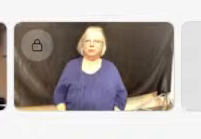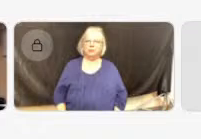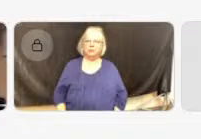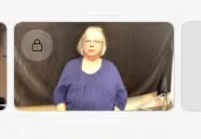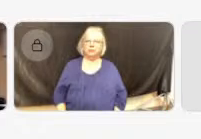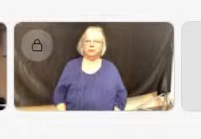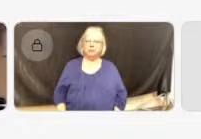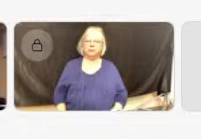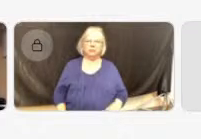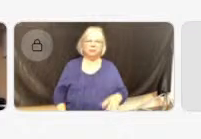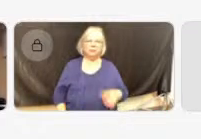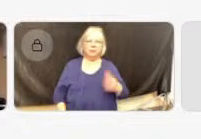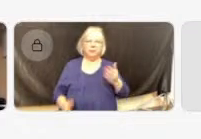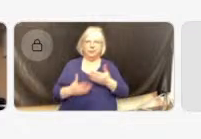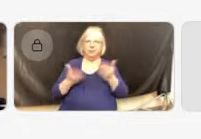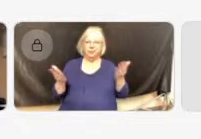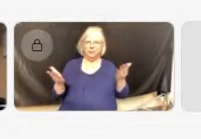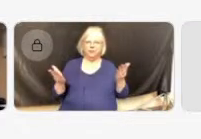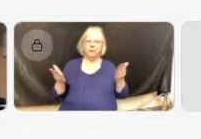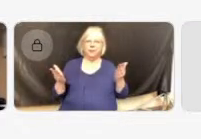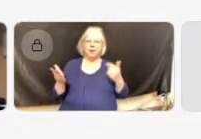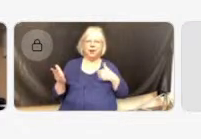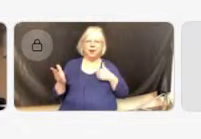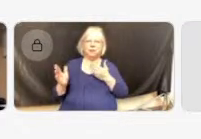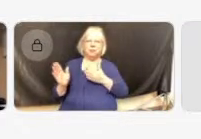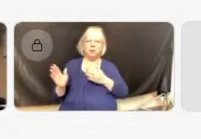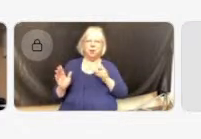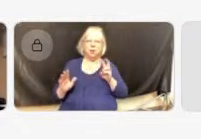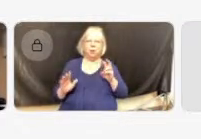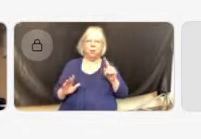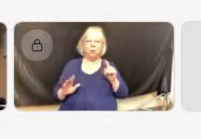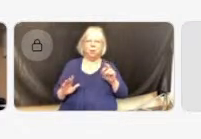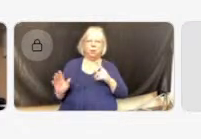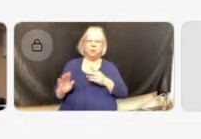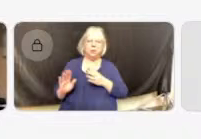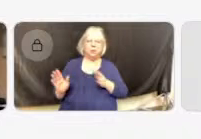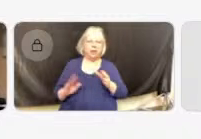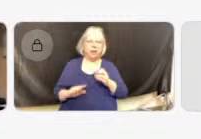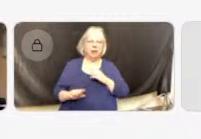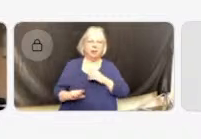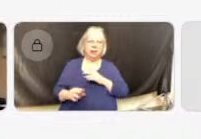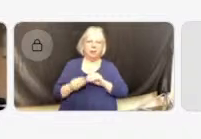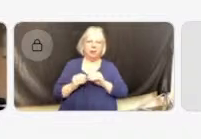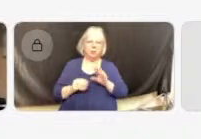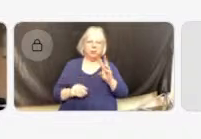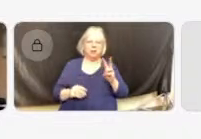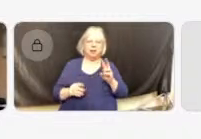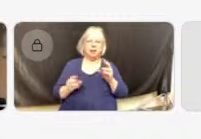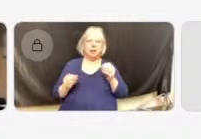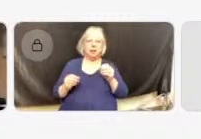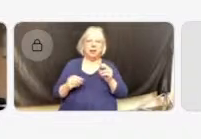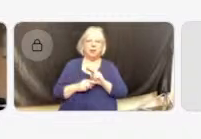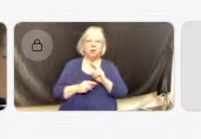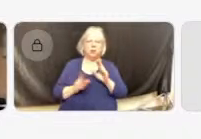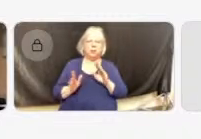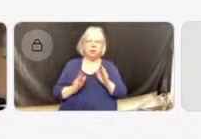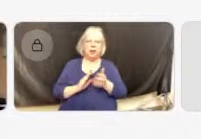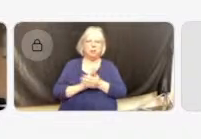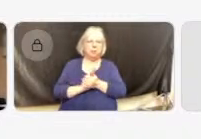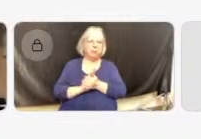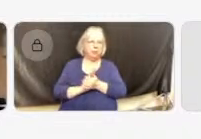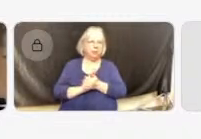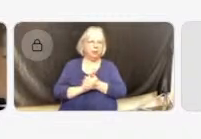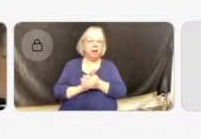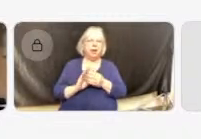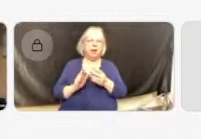Mr. Chair and Commission, Walter Malone, Planning Staff. I'll be doing item 6, the land use plan amendment, and Mr. Price will be doing the